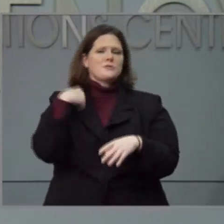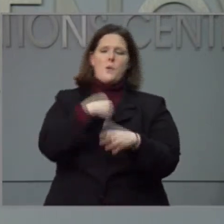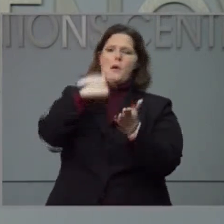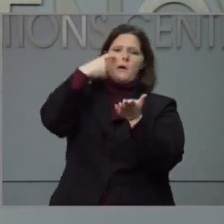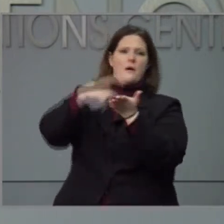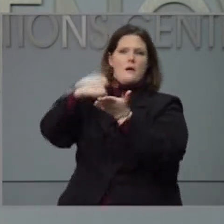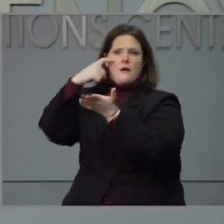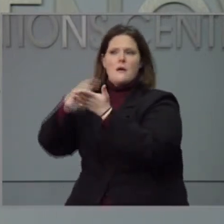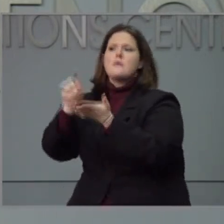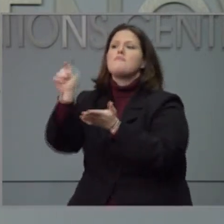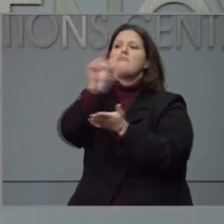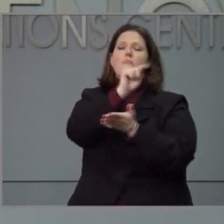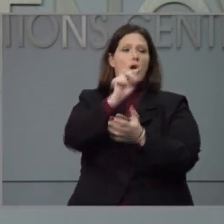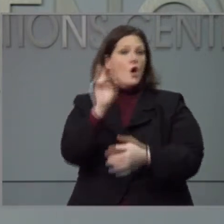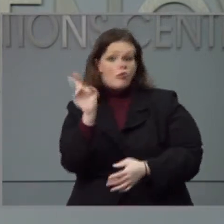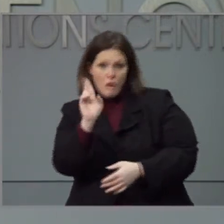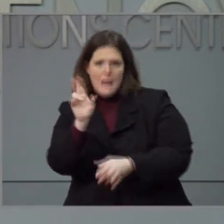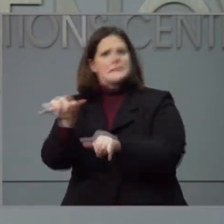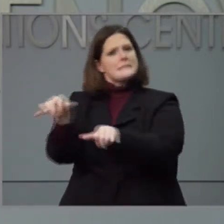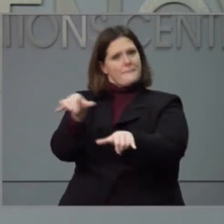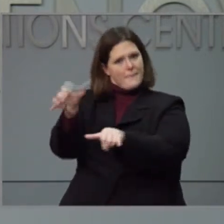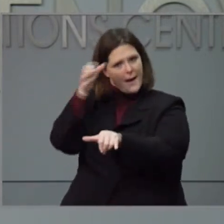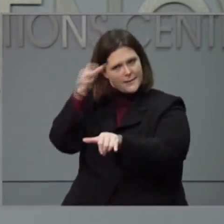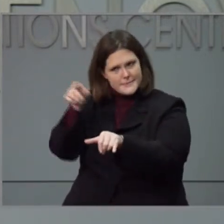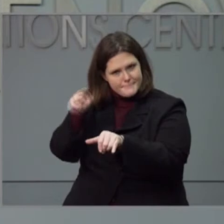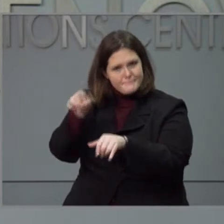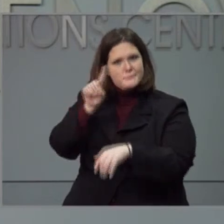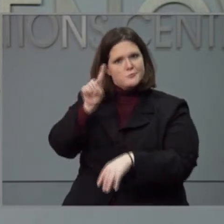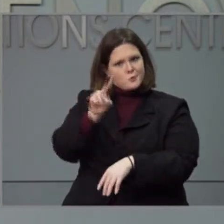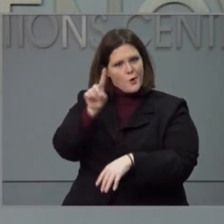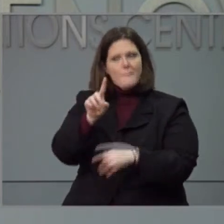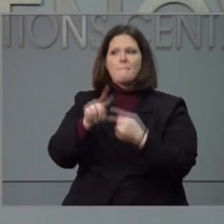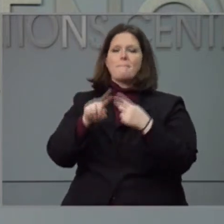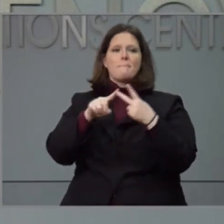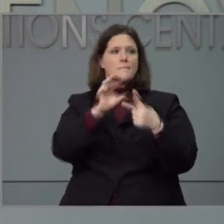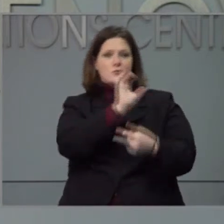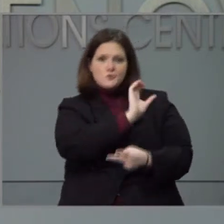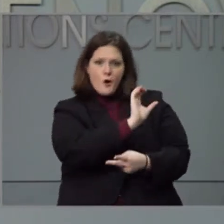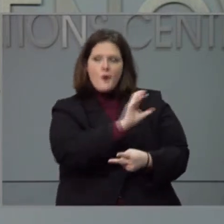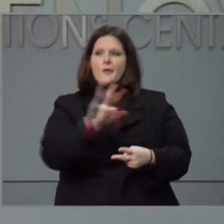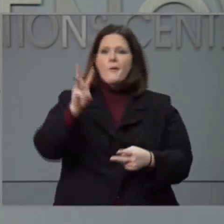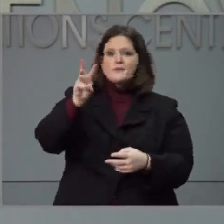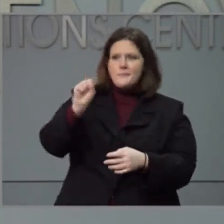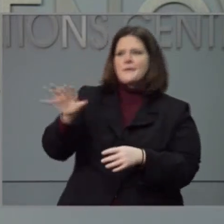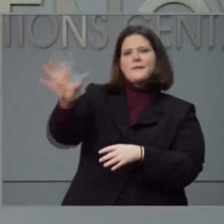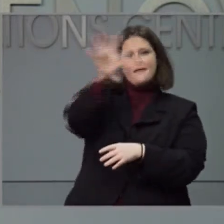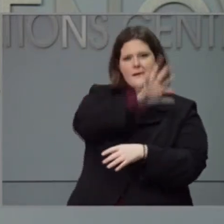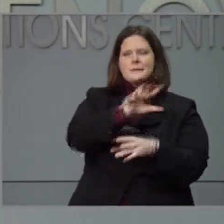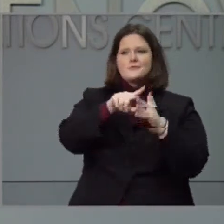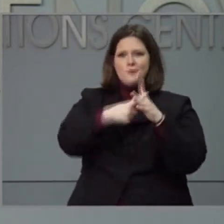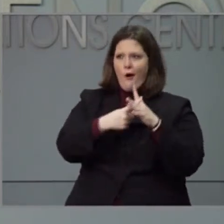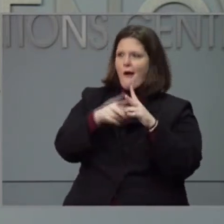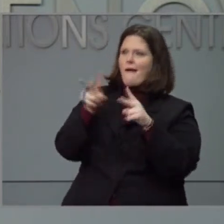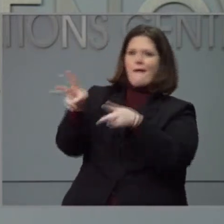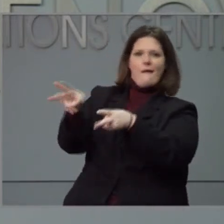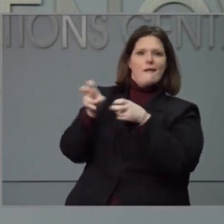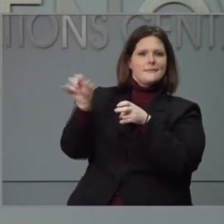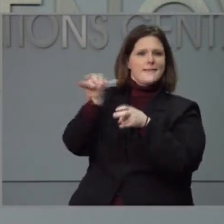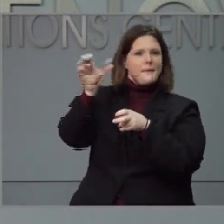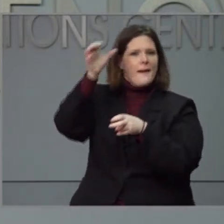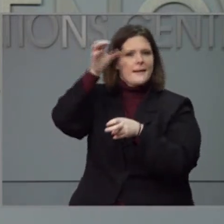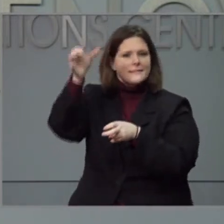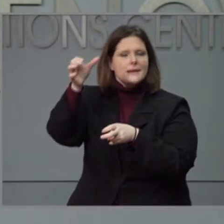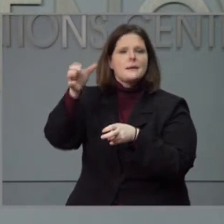Raleigh's doing something similar, Charlotte, and others. So Winston-Salem, I know, is looking at it. So I think it's a really